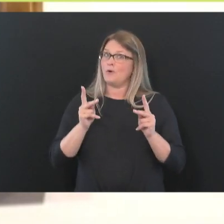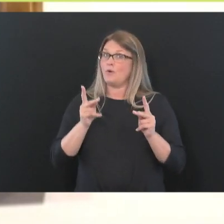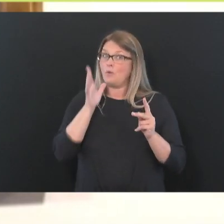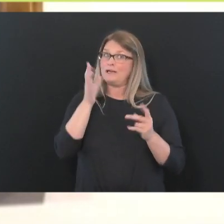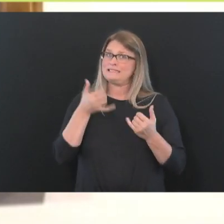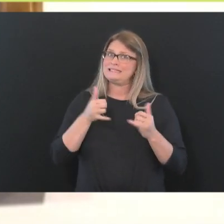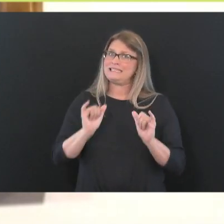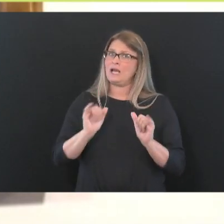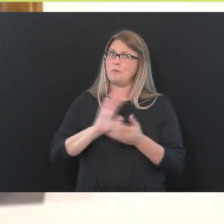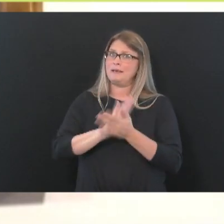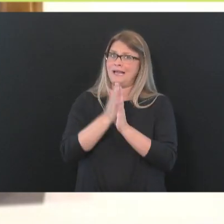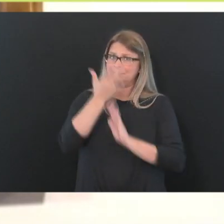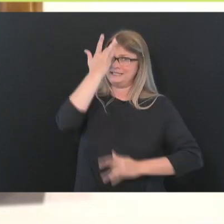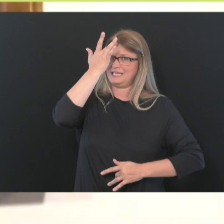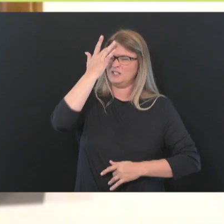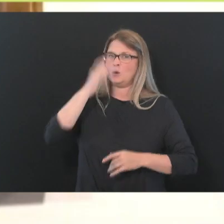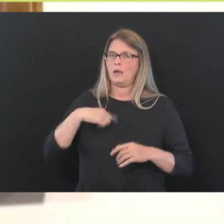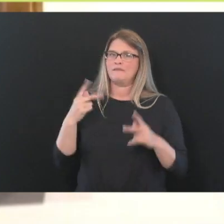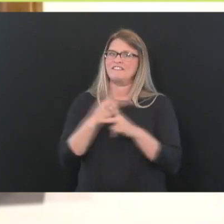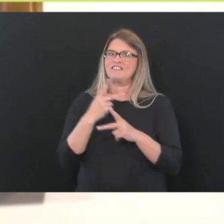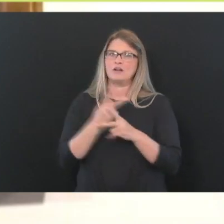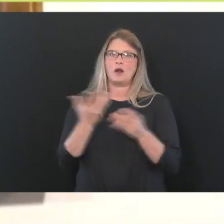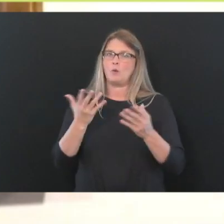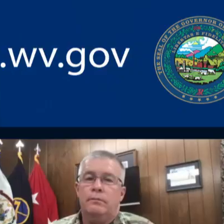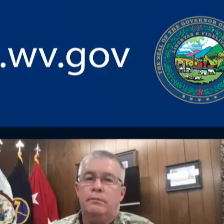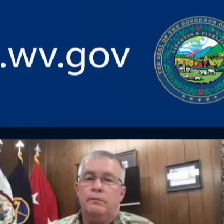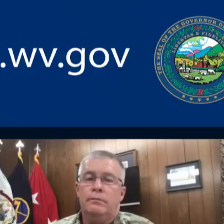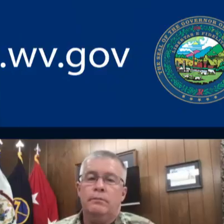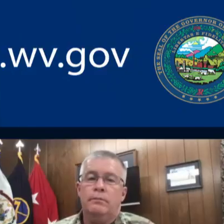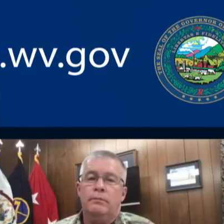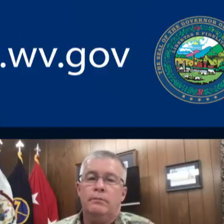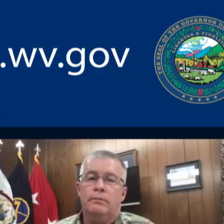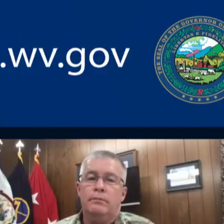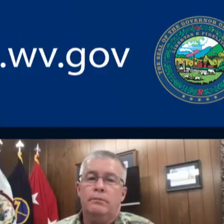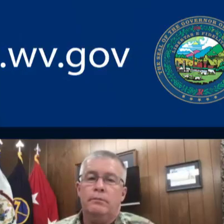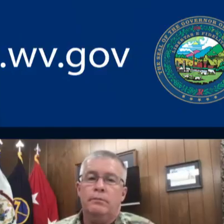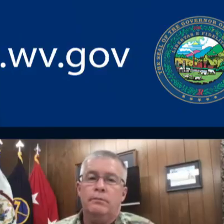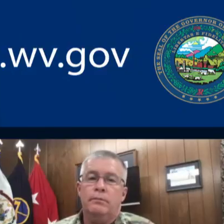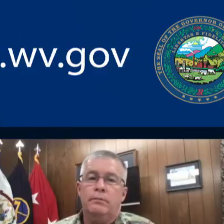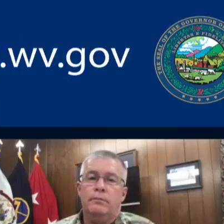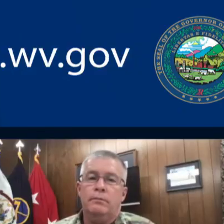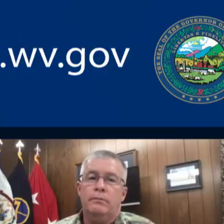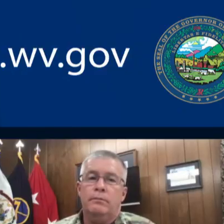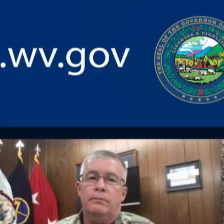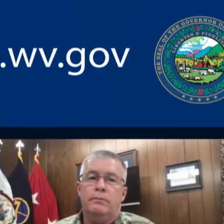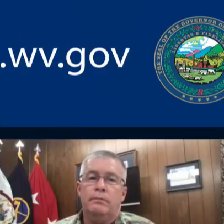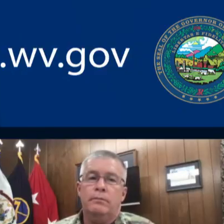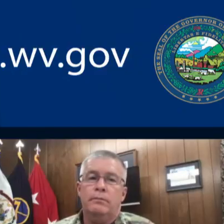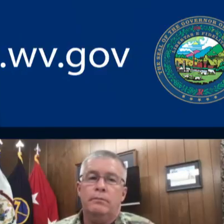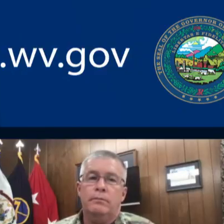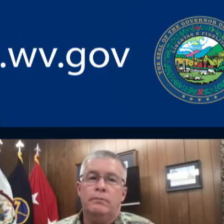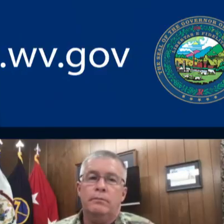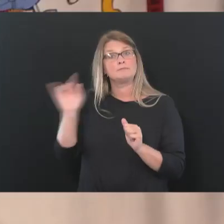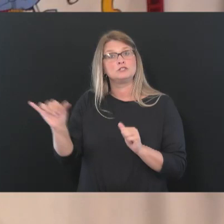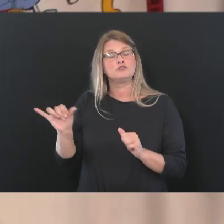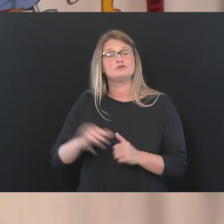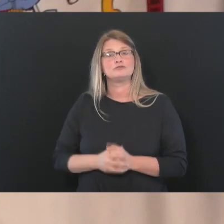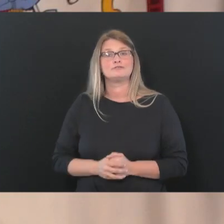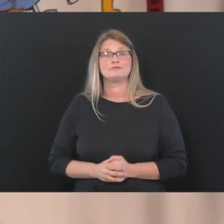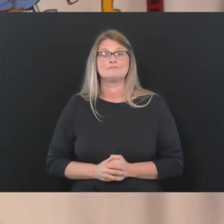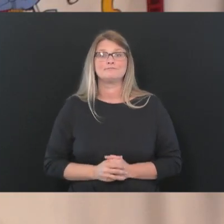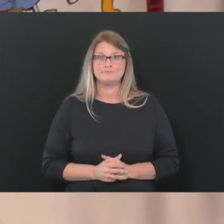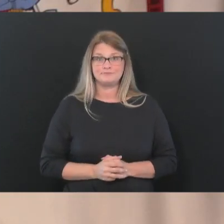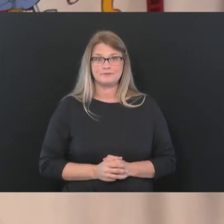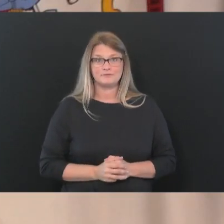virus, and then we'll have to figure out what the next phase looks like. And let me follow up. I want to say one thing real quick.